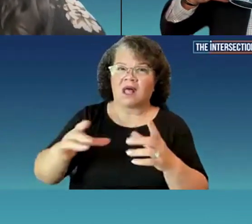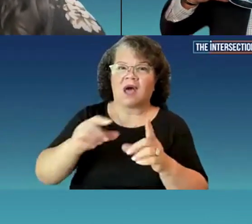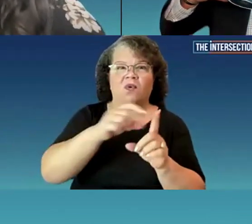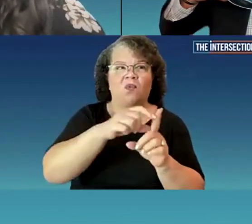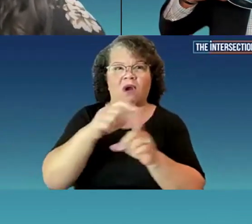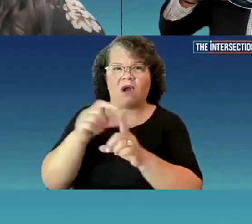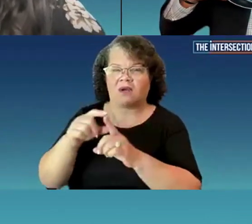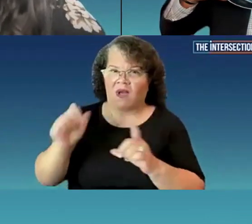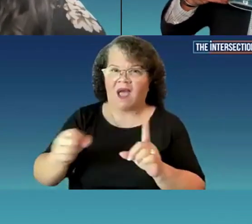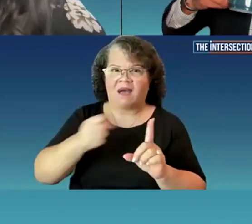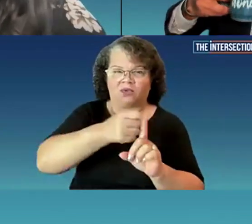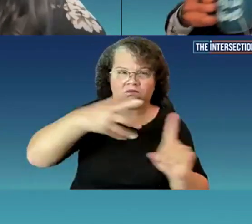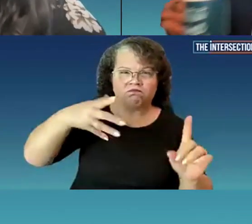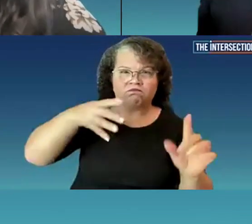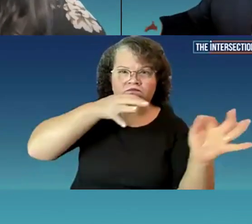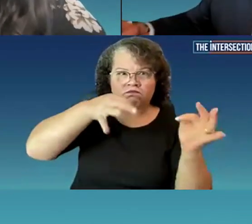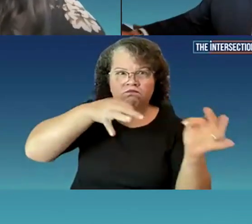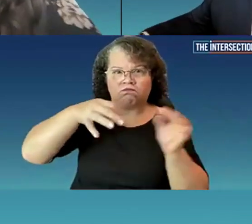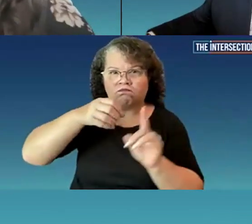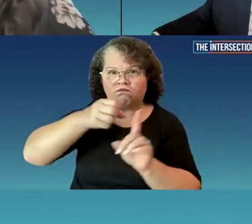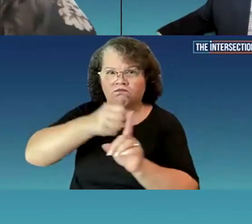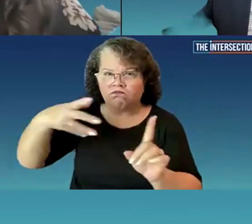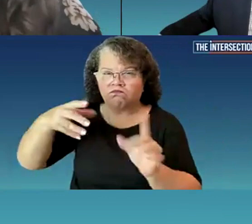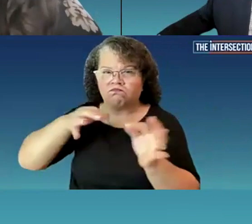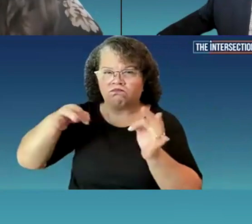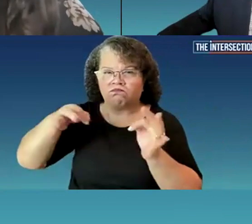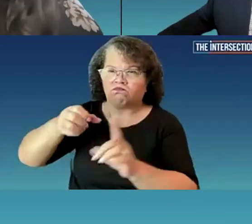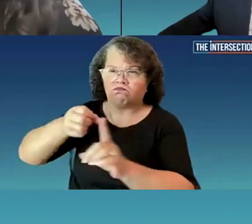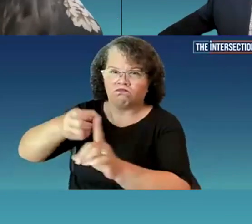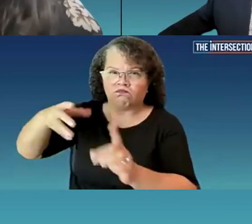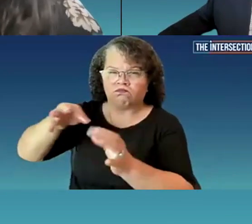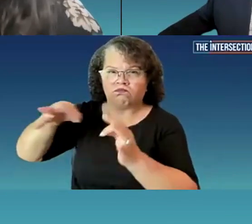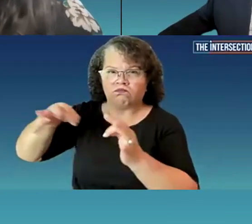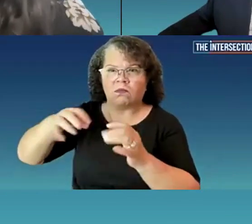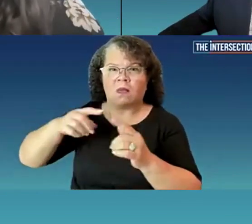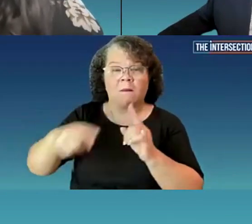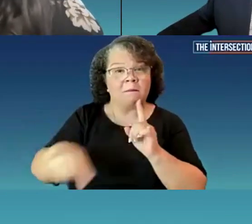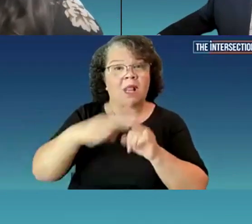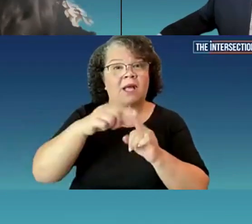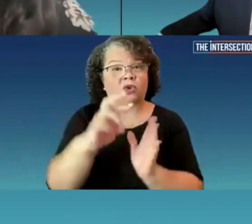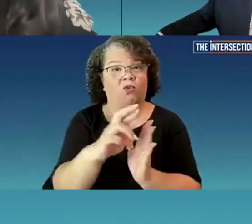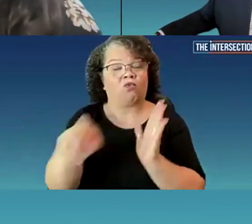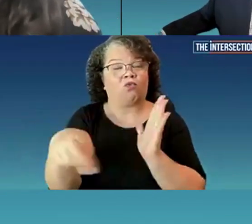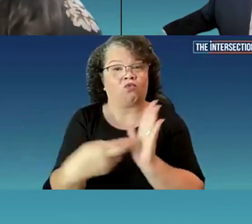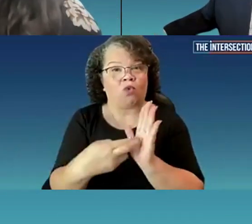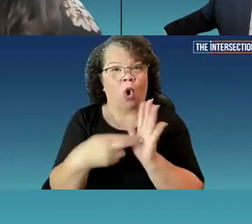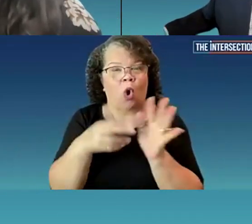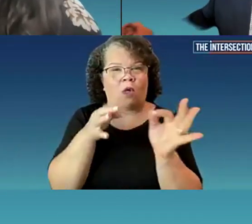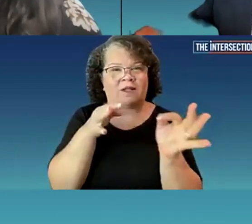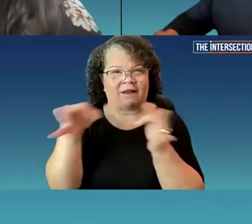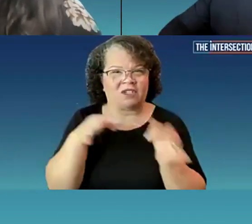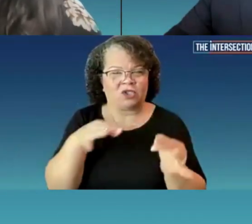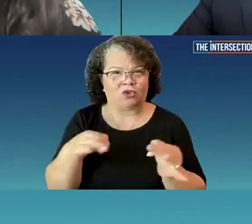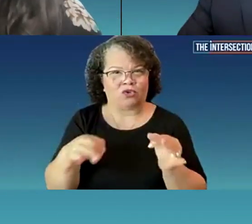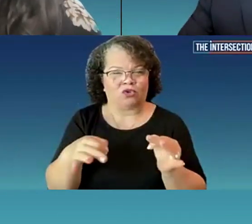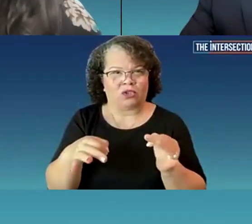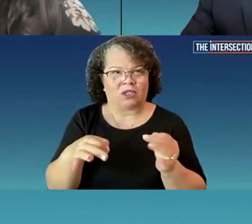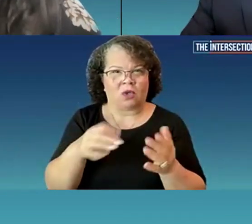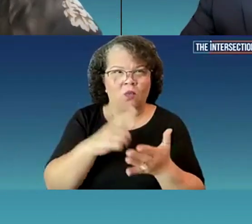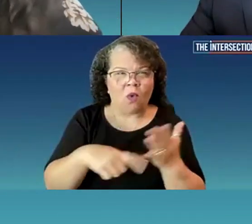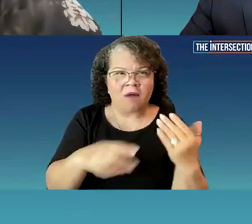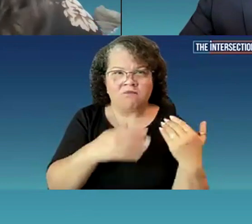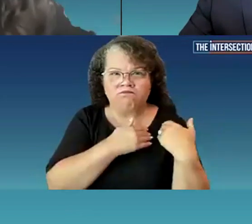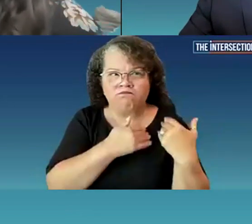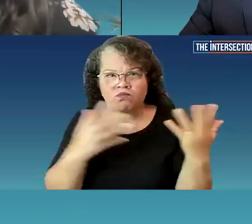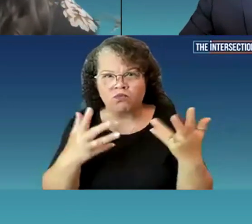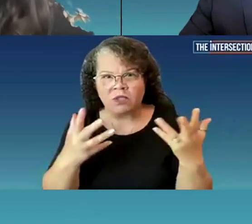even role definition. And so I probably spent the first 6 months explaining to